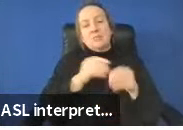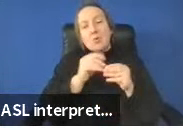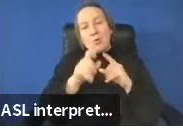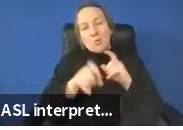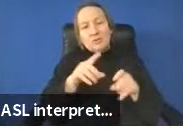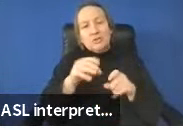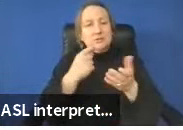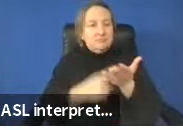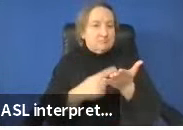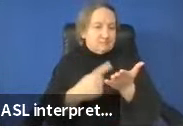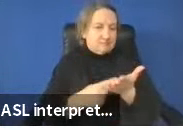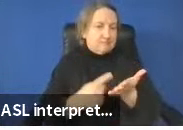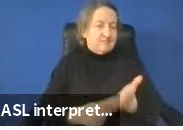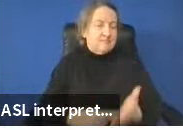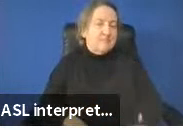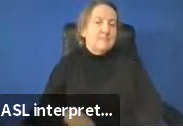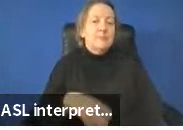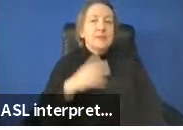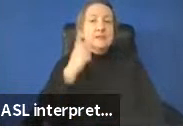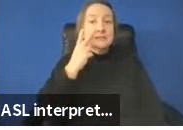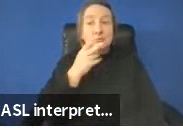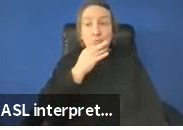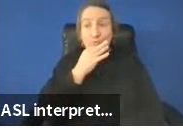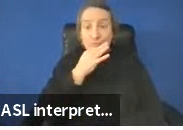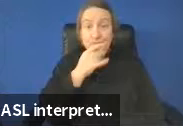discussion. See you in a bit.